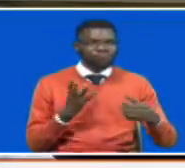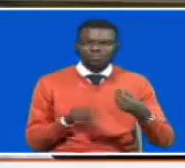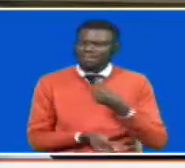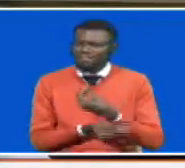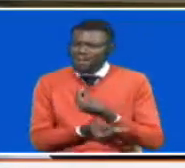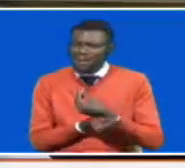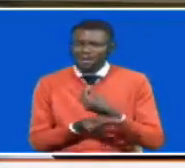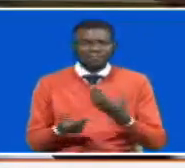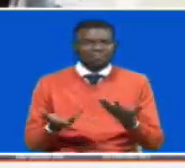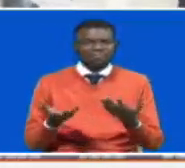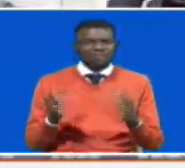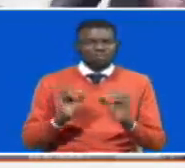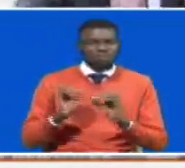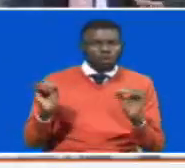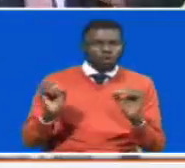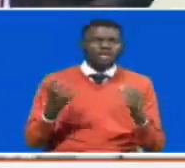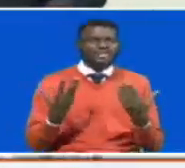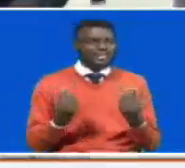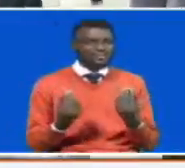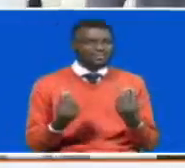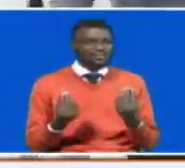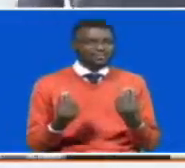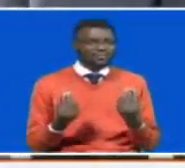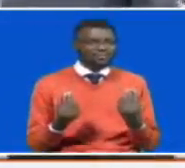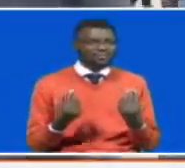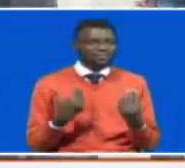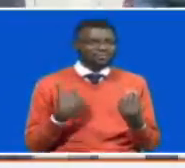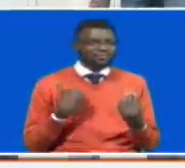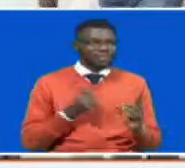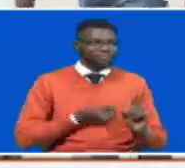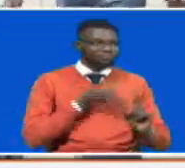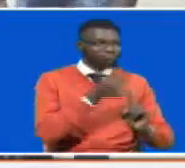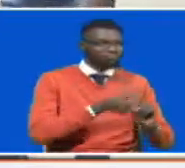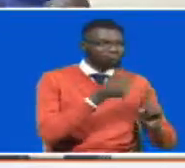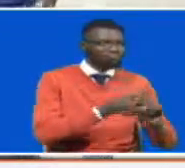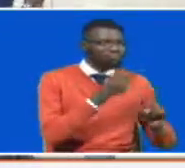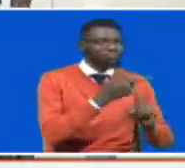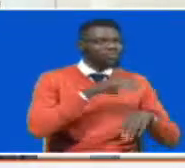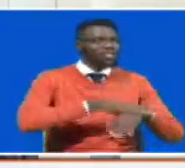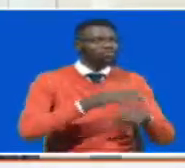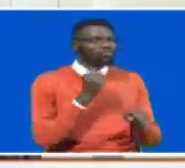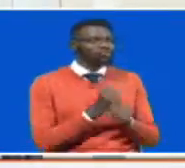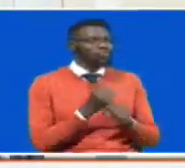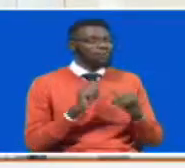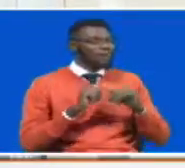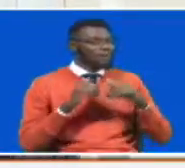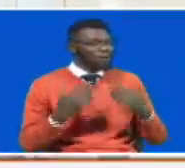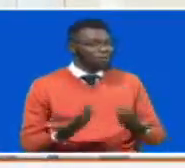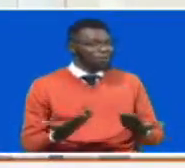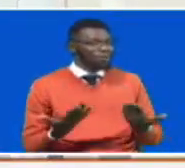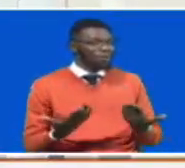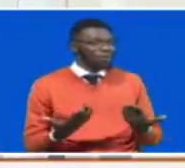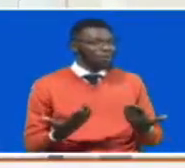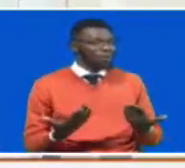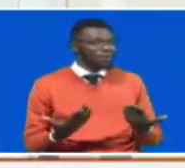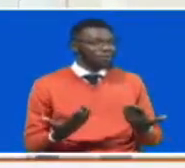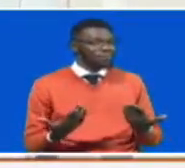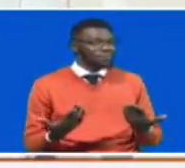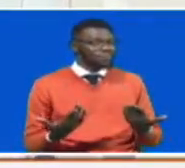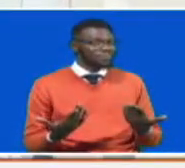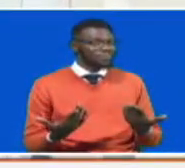least better. How will I fight for you to get a job like that one of Eyala? When my Mheshimiwa